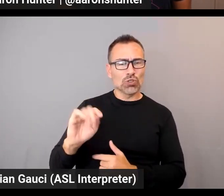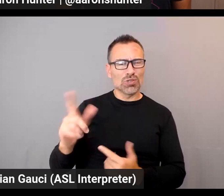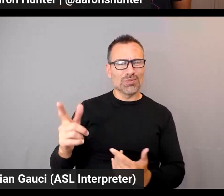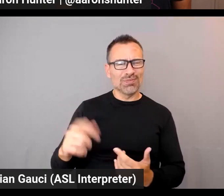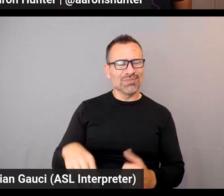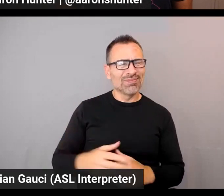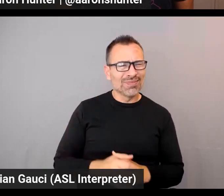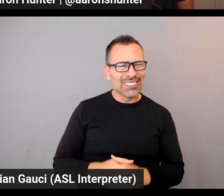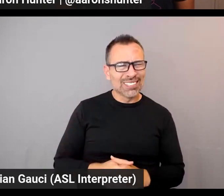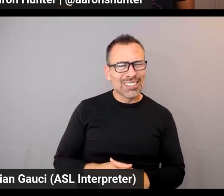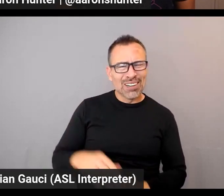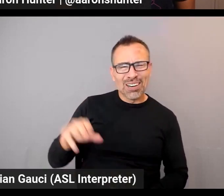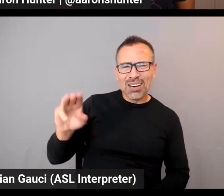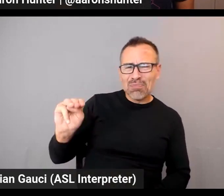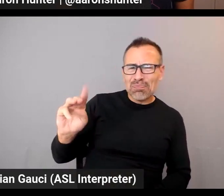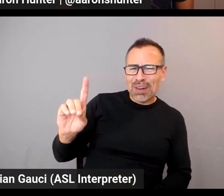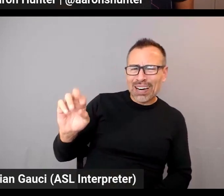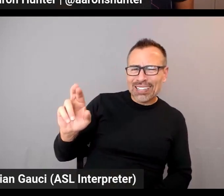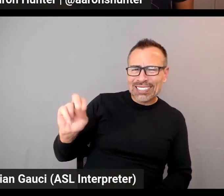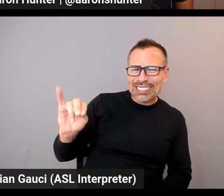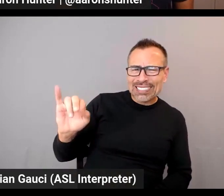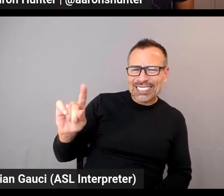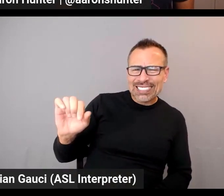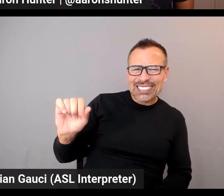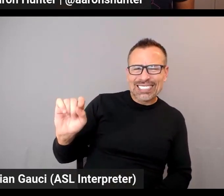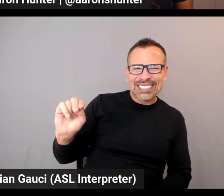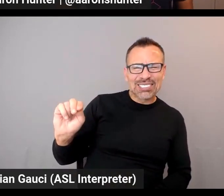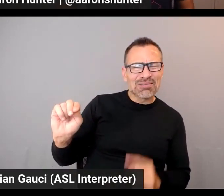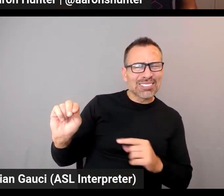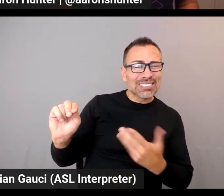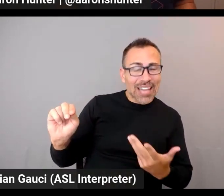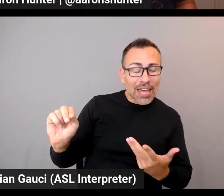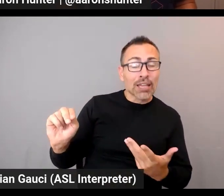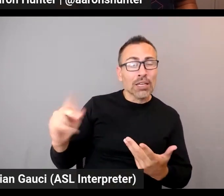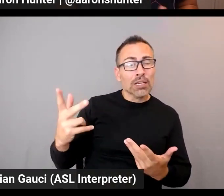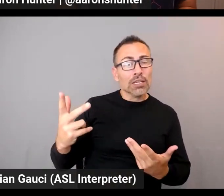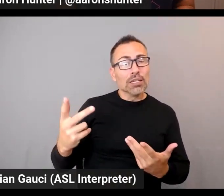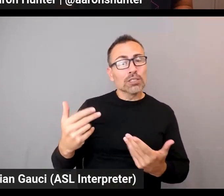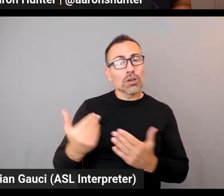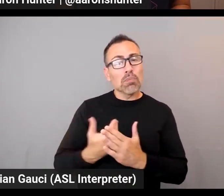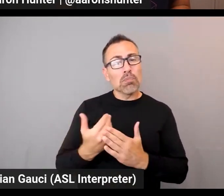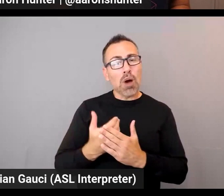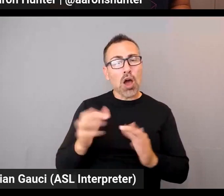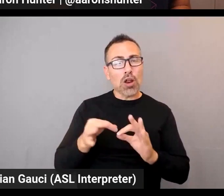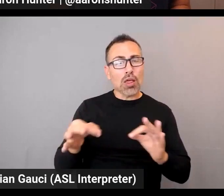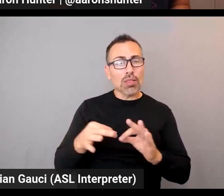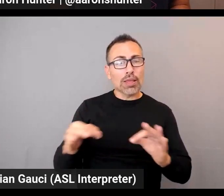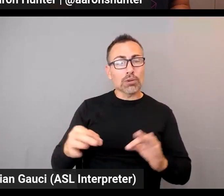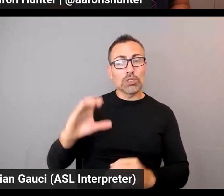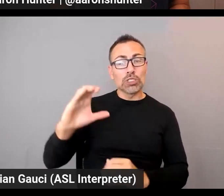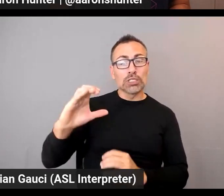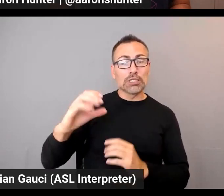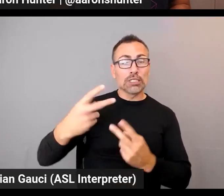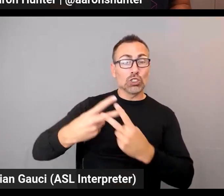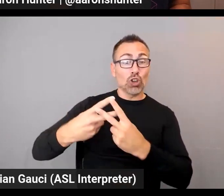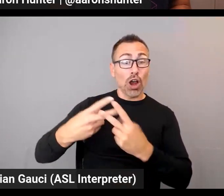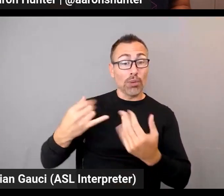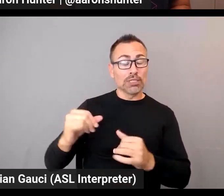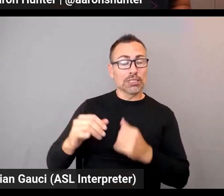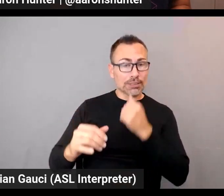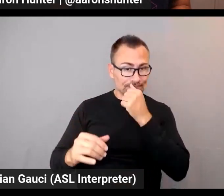right? I mean, it's still a modern language, C#, right? It's still evolving, etc. But what is .NET modernization itself? Yeah,